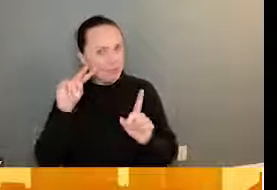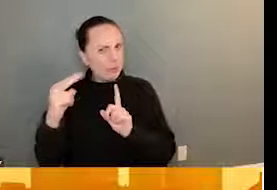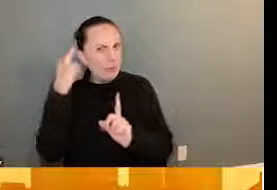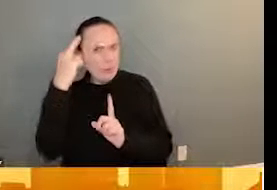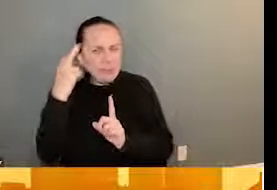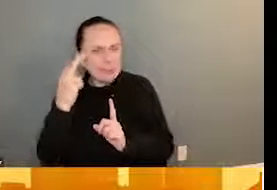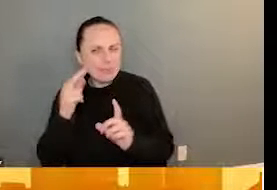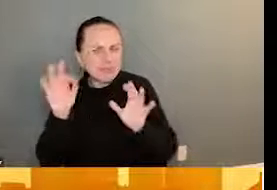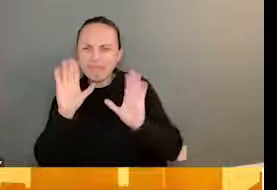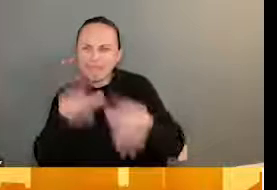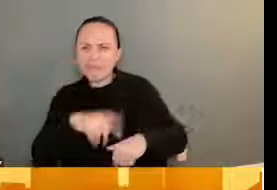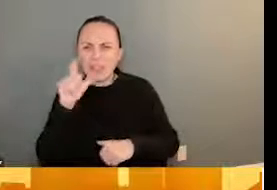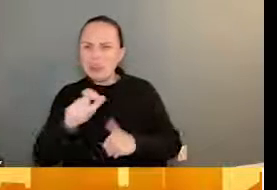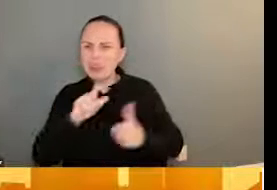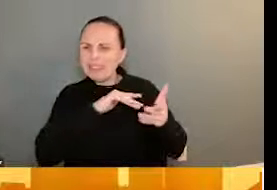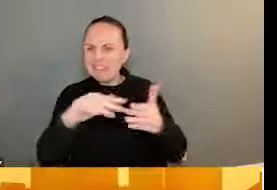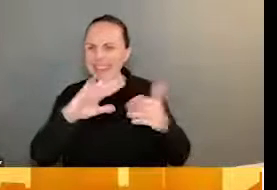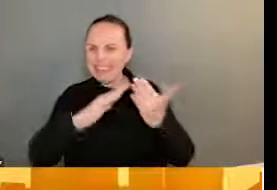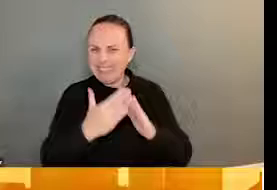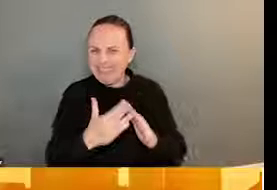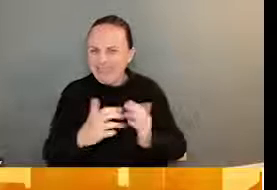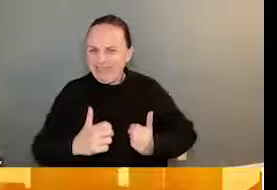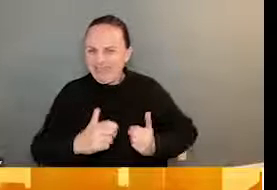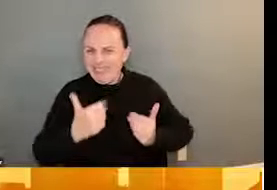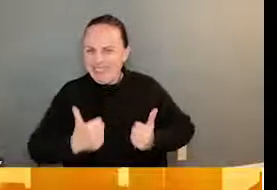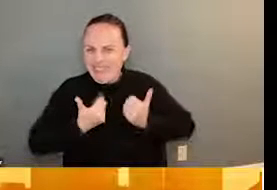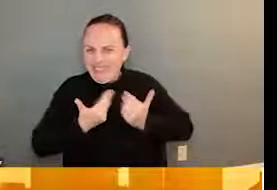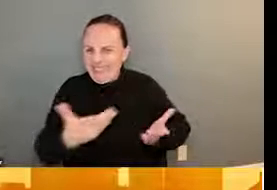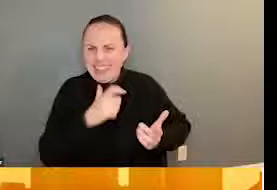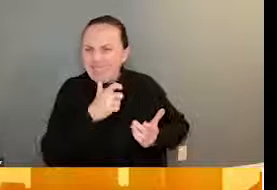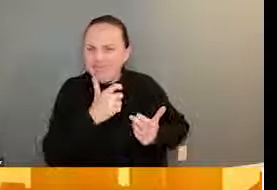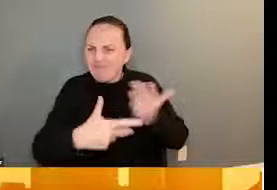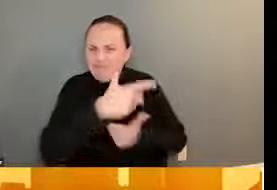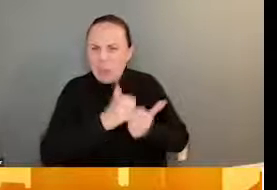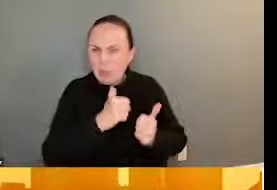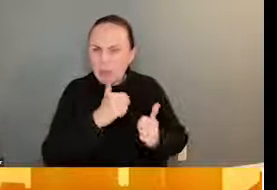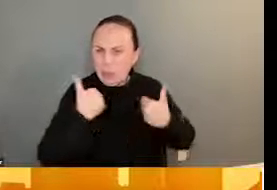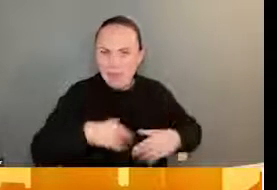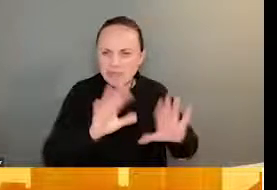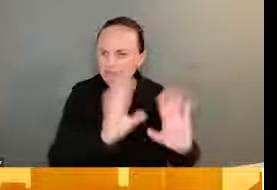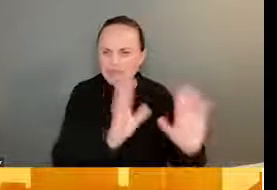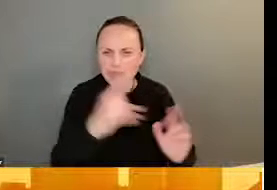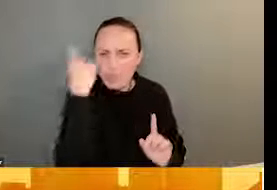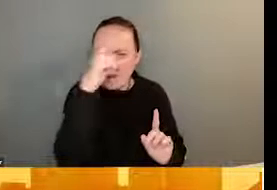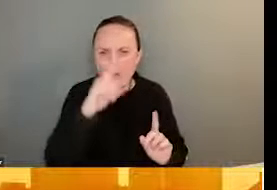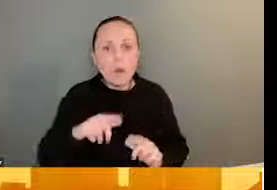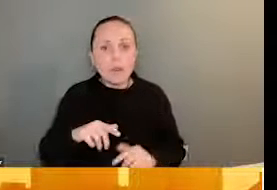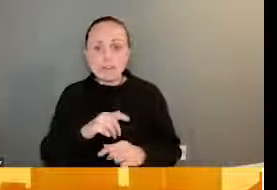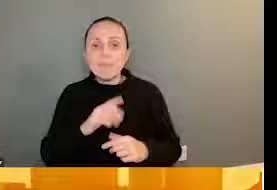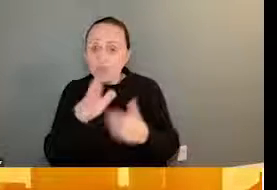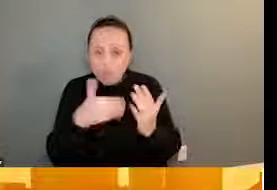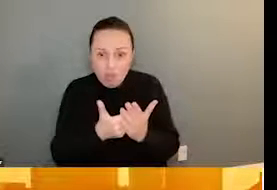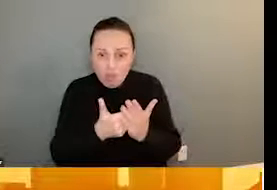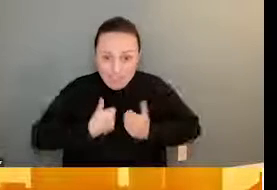be studying cities in the first place. Because they think, well, why would you do that? All of the other organisms that live in these